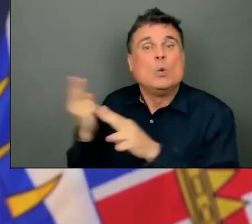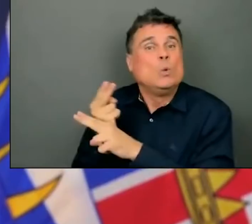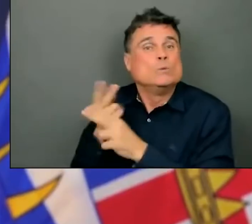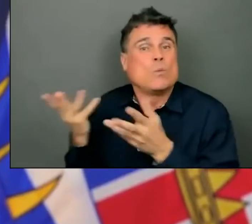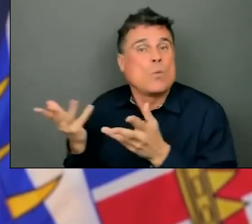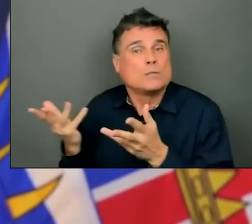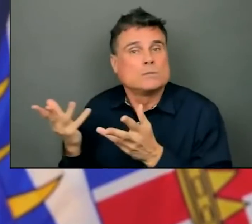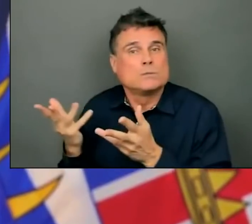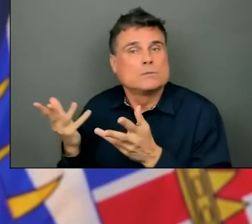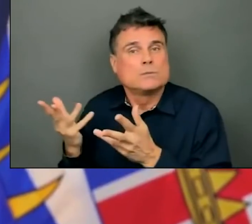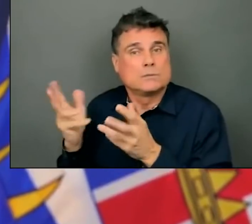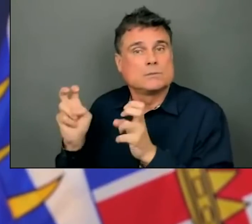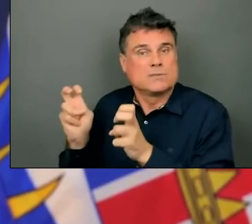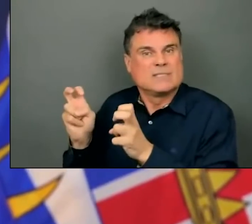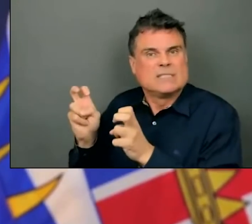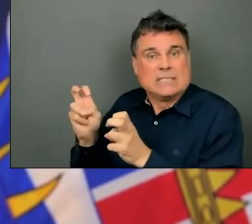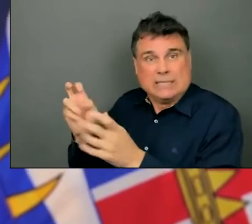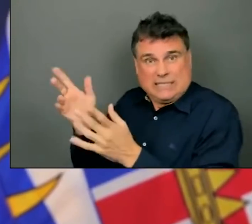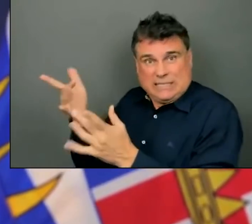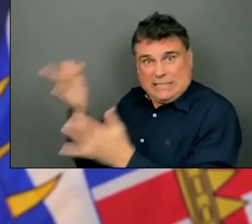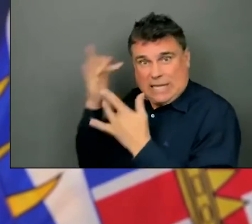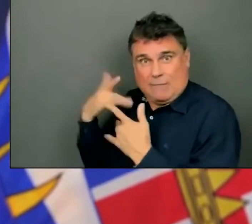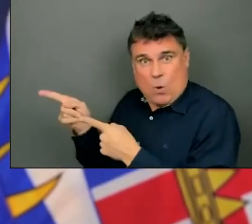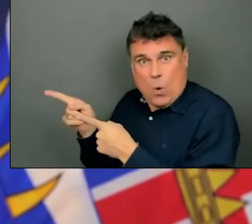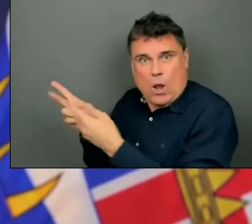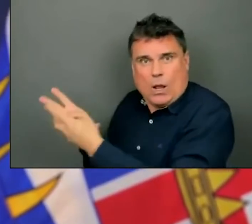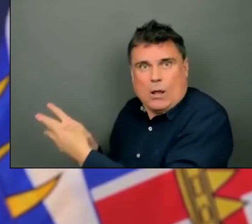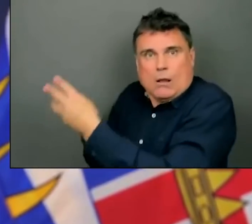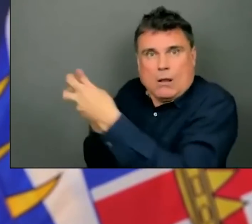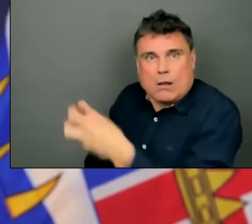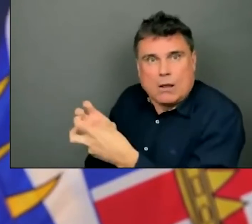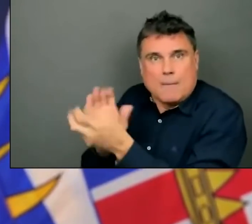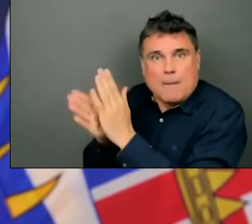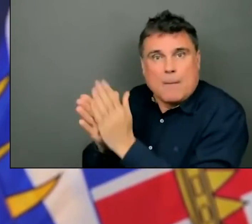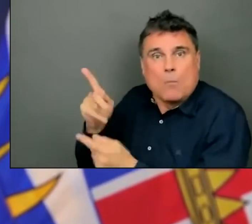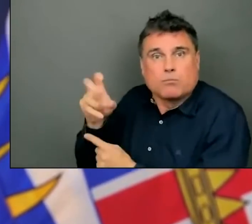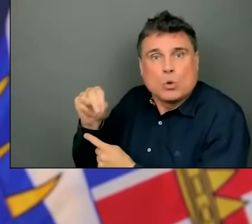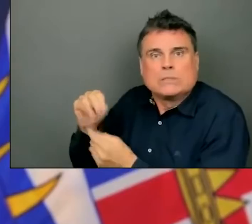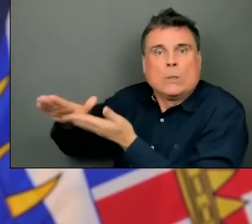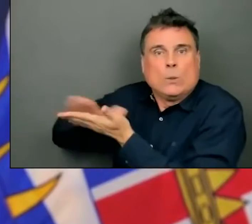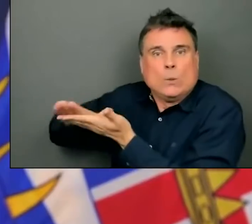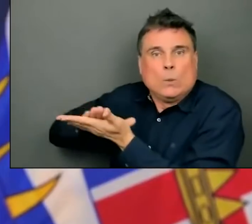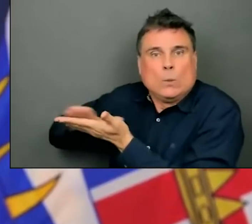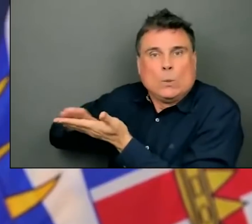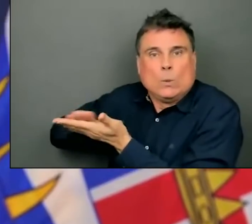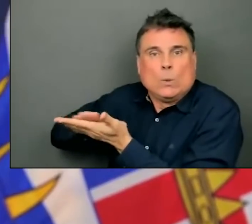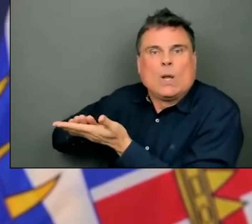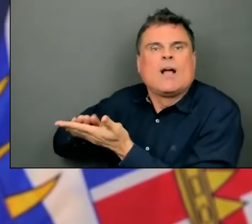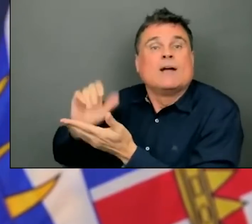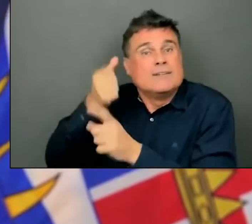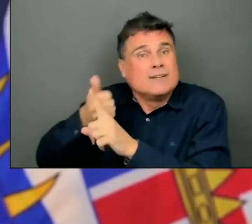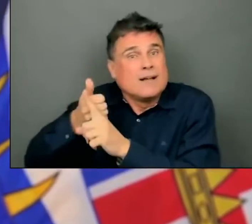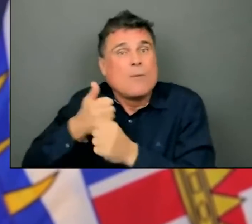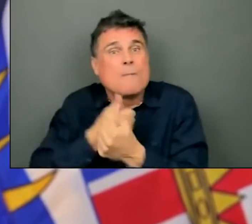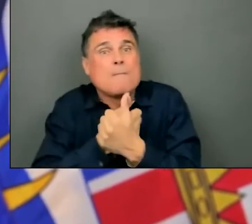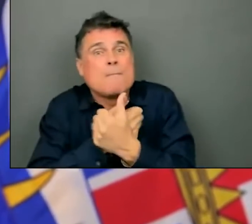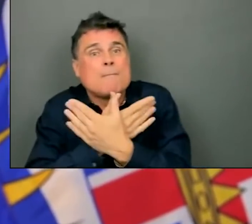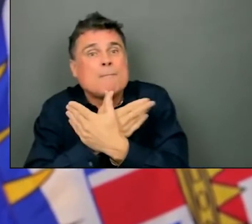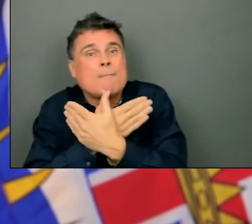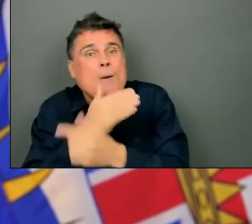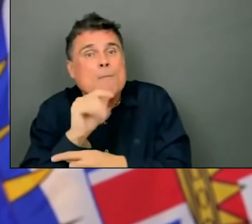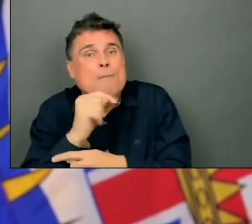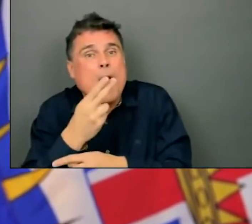generates proteins that are then purified from these moth cells, and the proteins are put together with this matrix made out